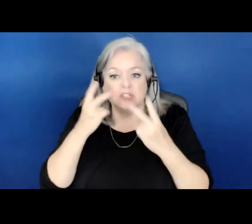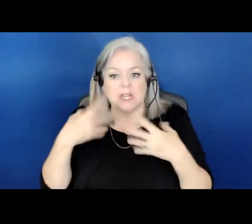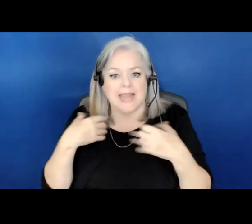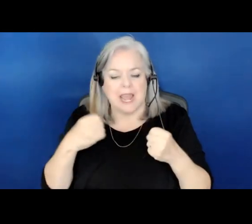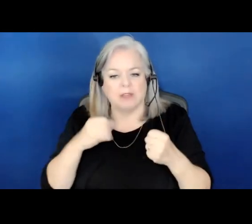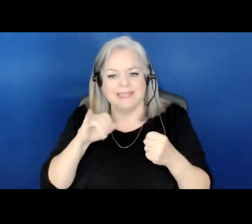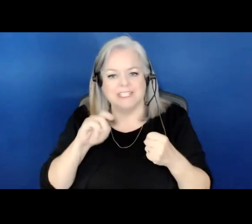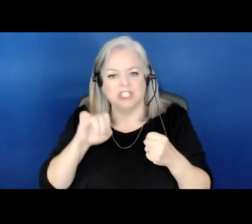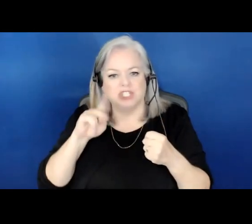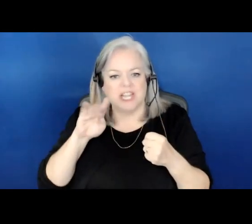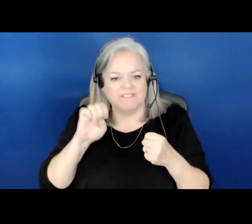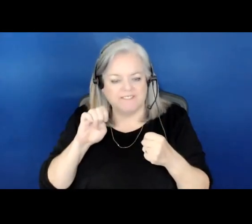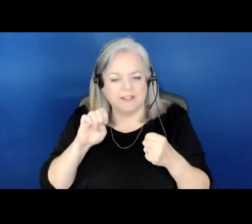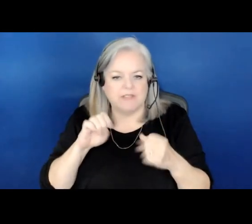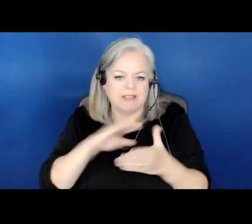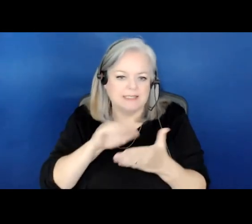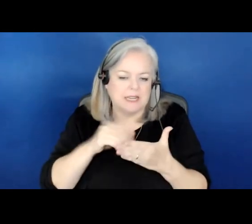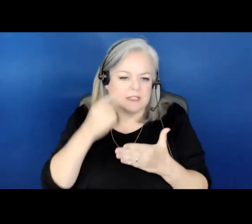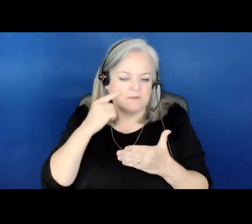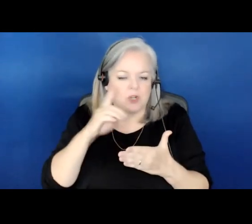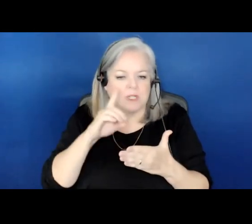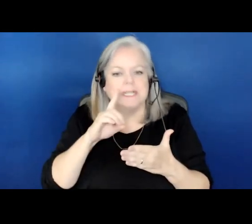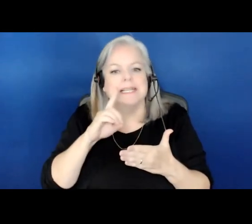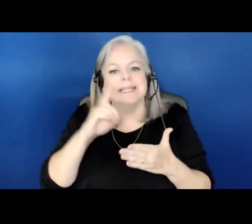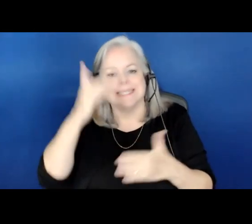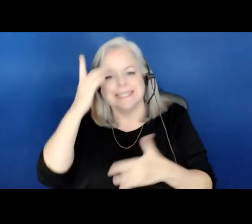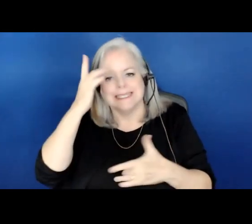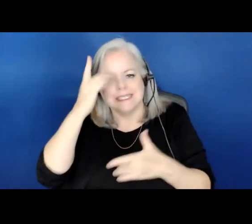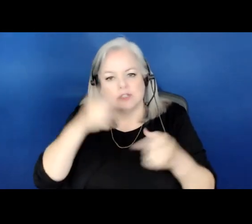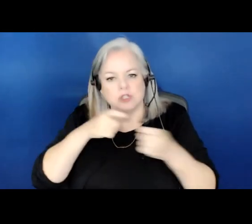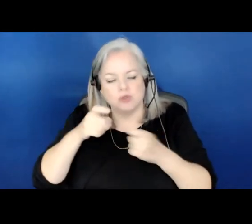at the Centers for Disease Control and Prevention, CDC.